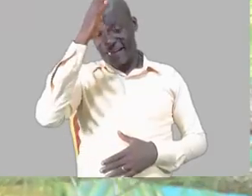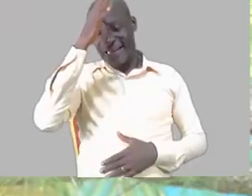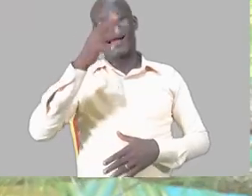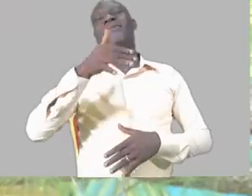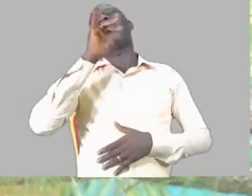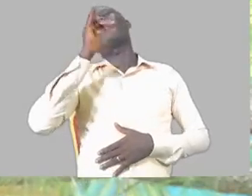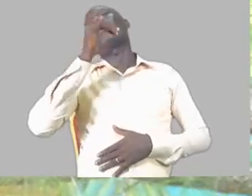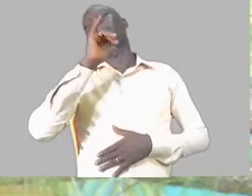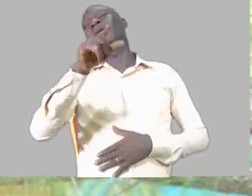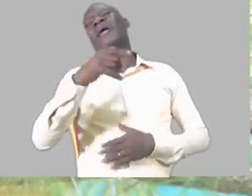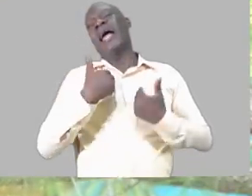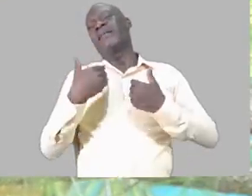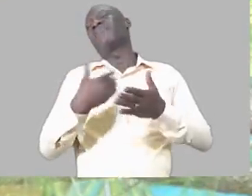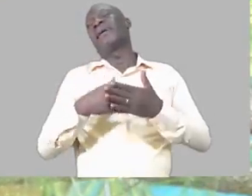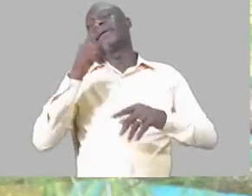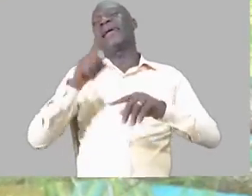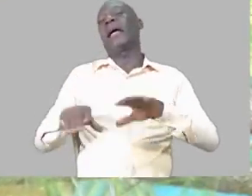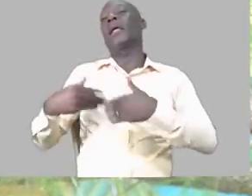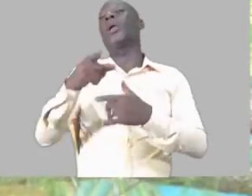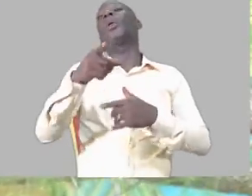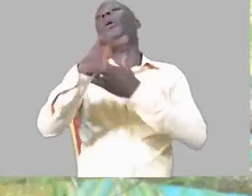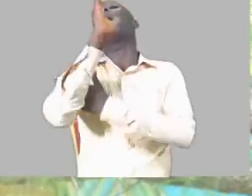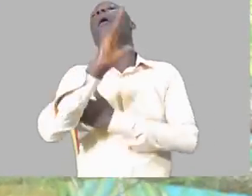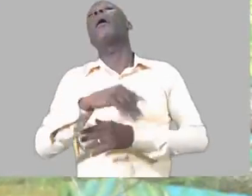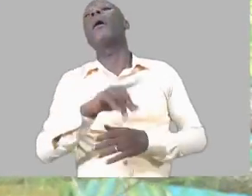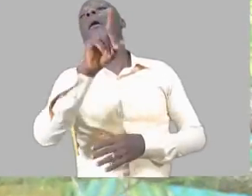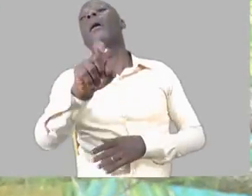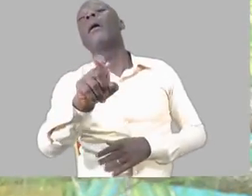nsa enti unye sika omfa bi nkoma wo ye nyame wo na ebu atan